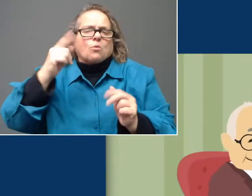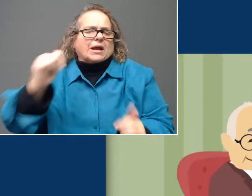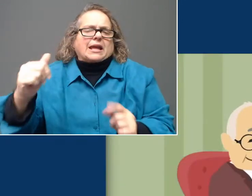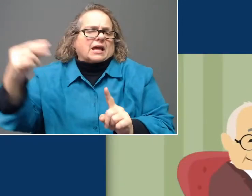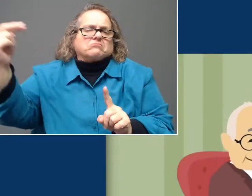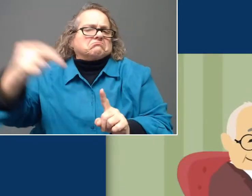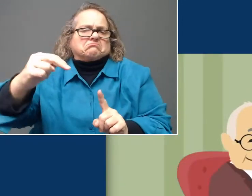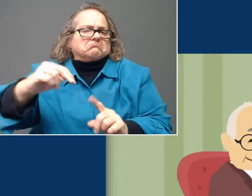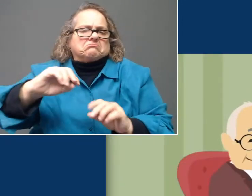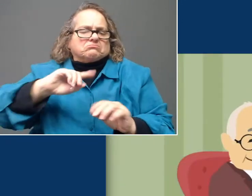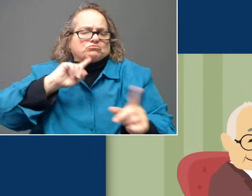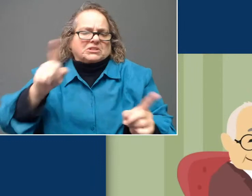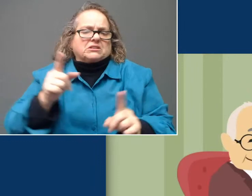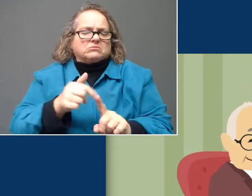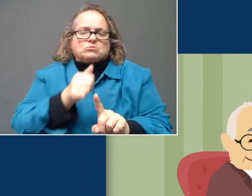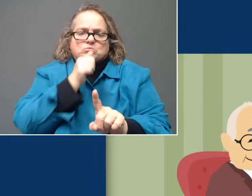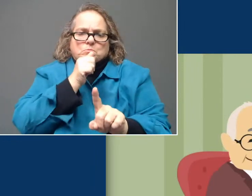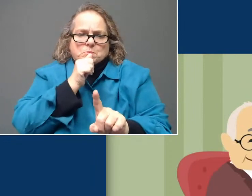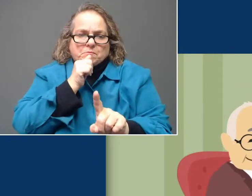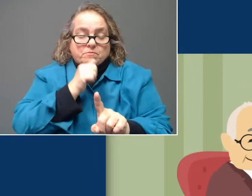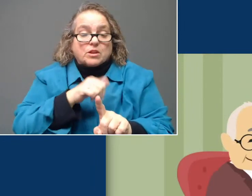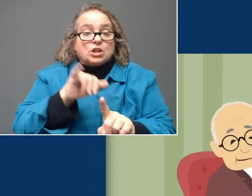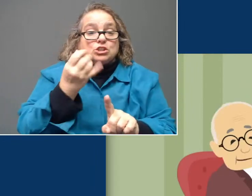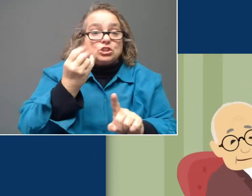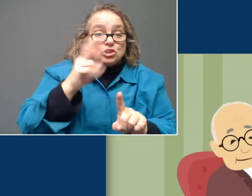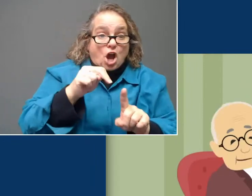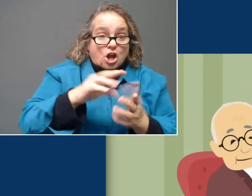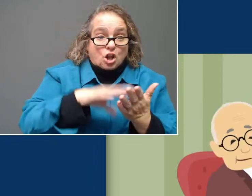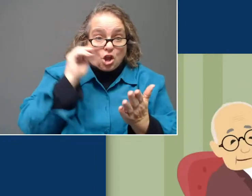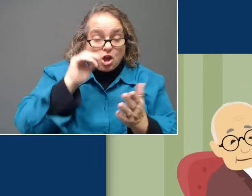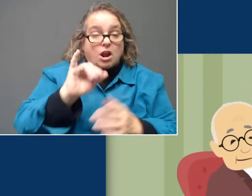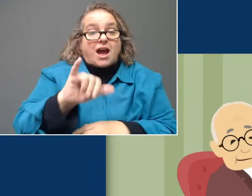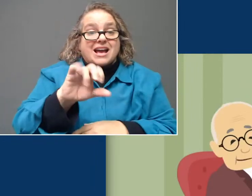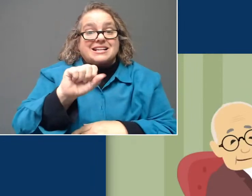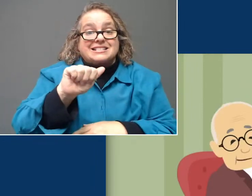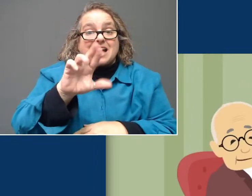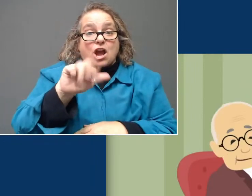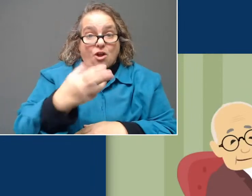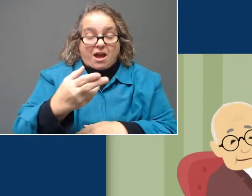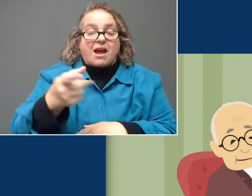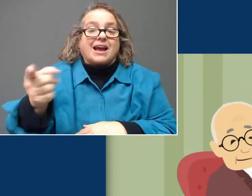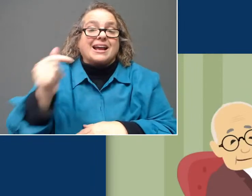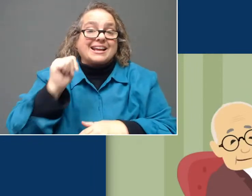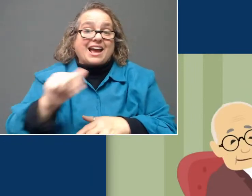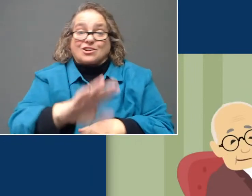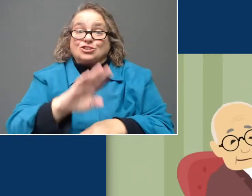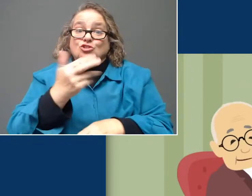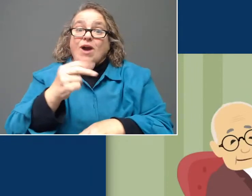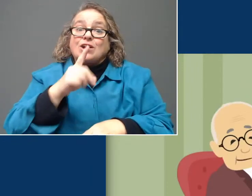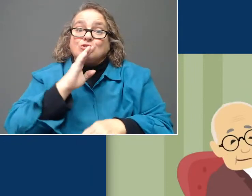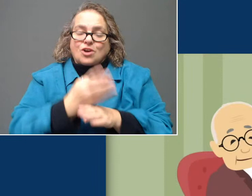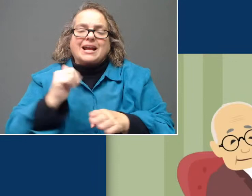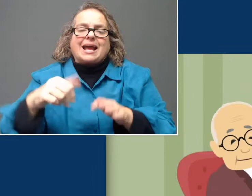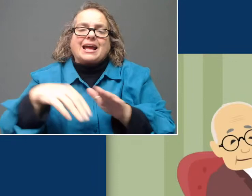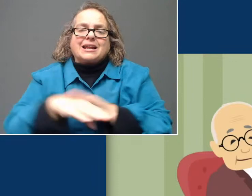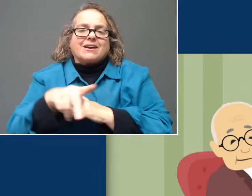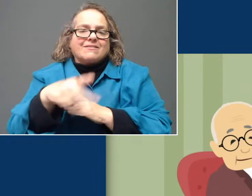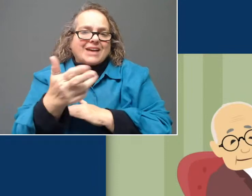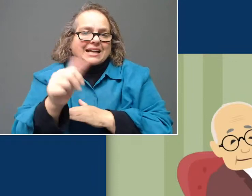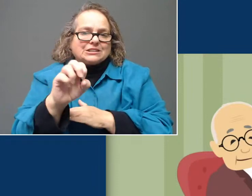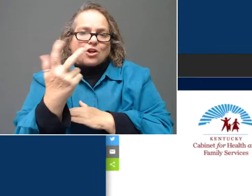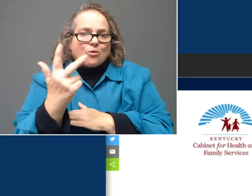questions, John learns that Sarah is included in Phase 3 of Kentucky's vaccine distribution plan and is not currently eligible for the